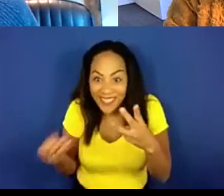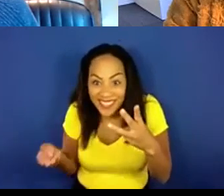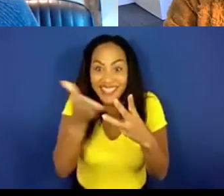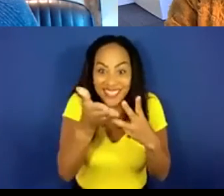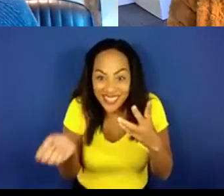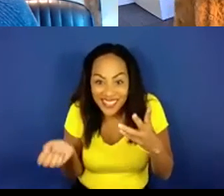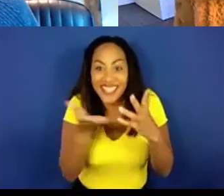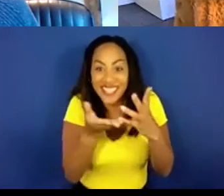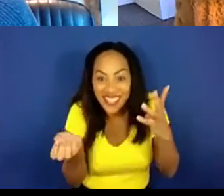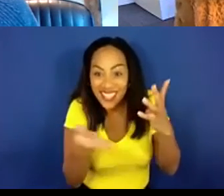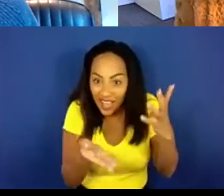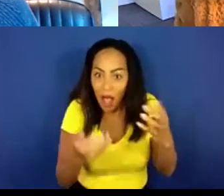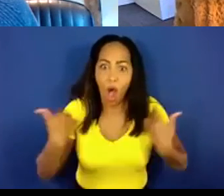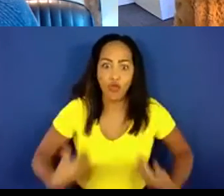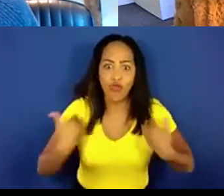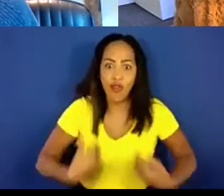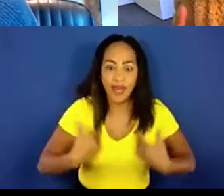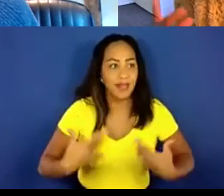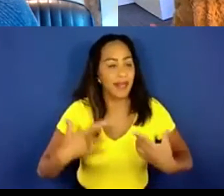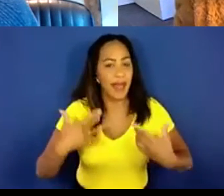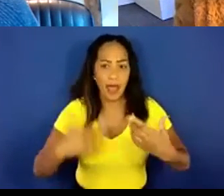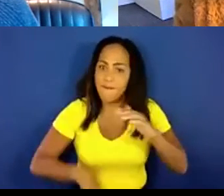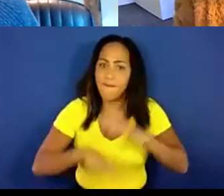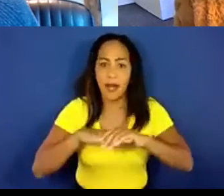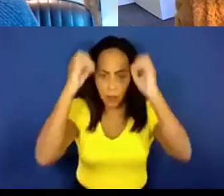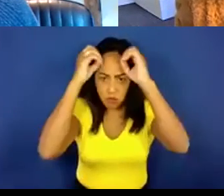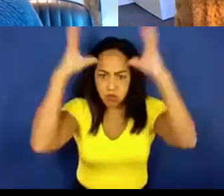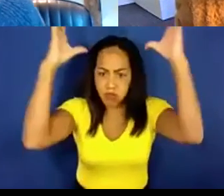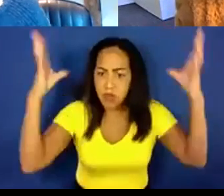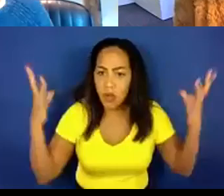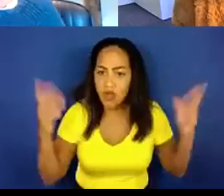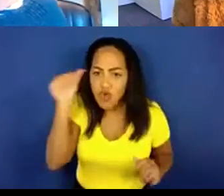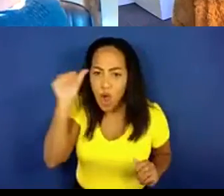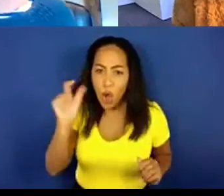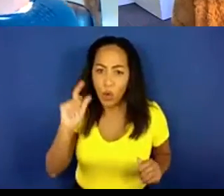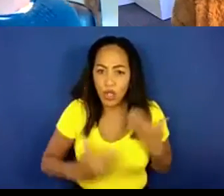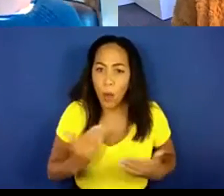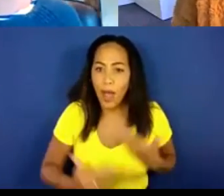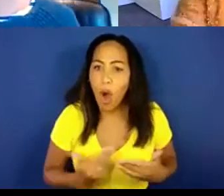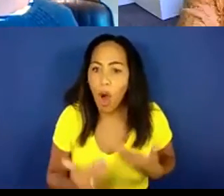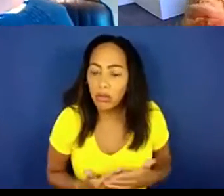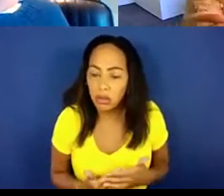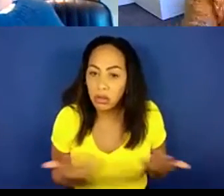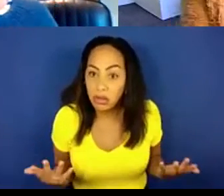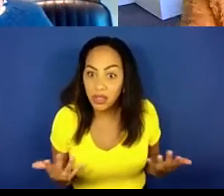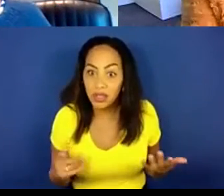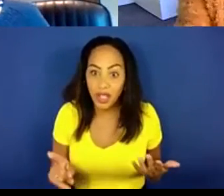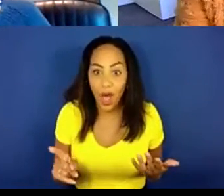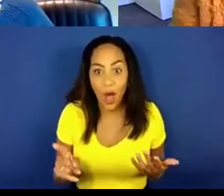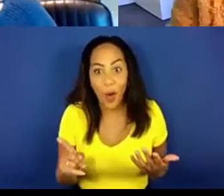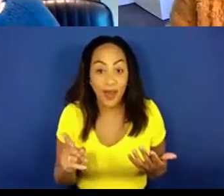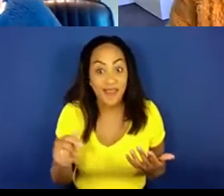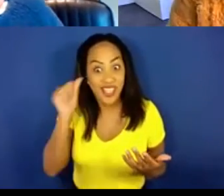people can actually know more what's going on. And if they do, if they actually, quite often people are covering several strands, and they can